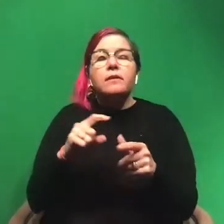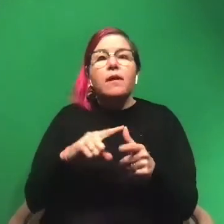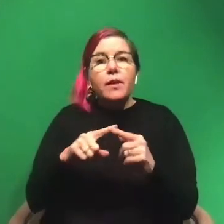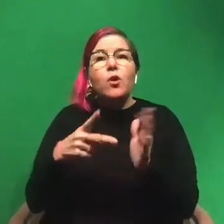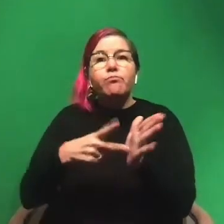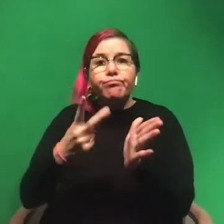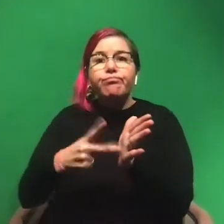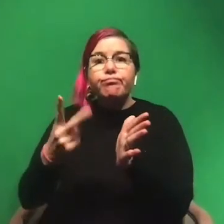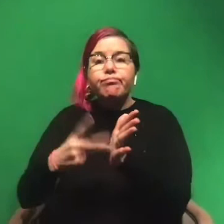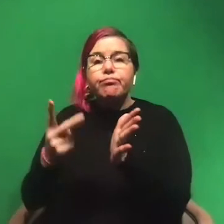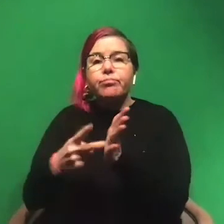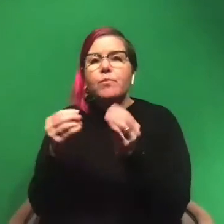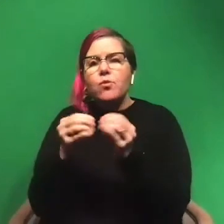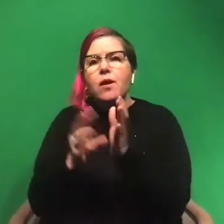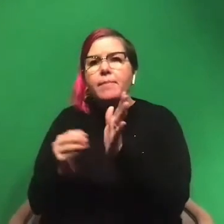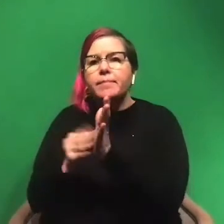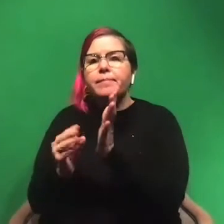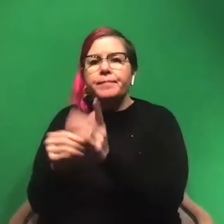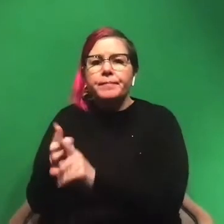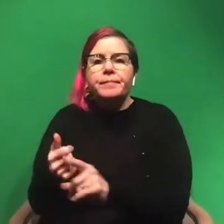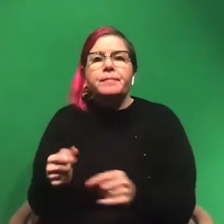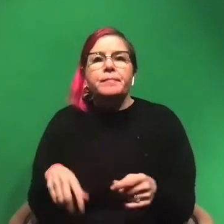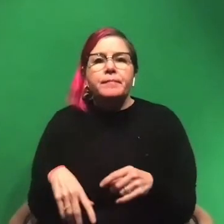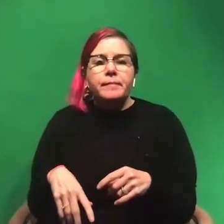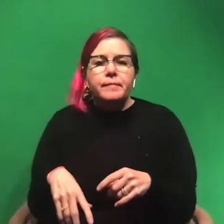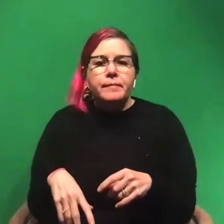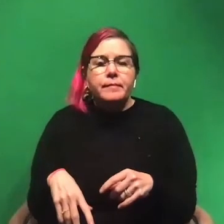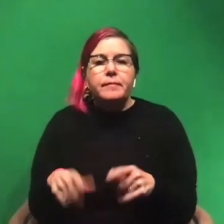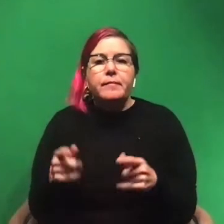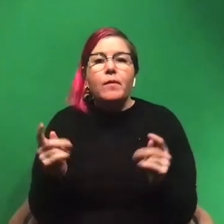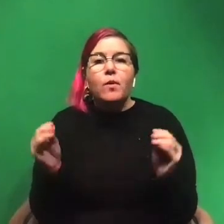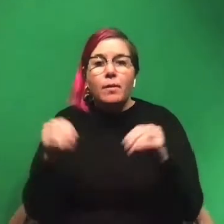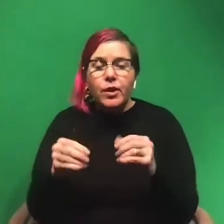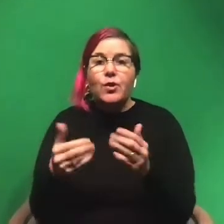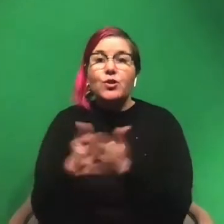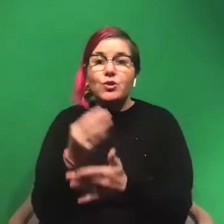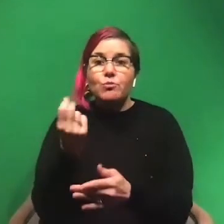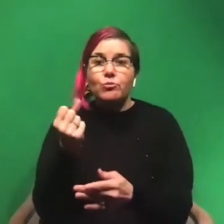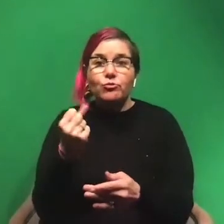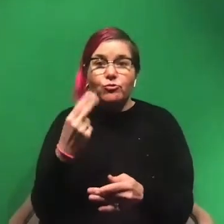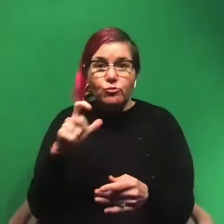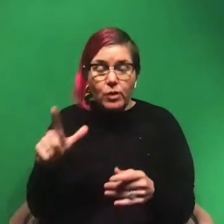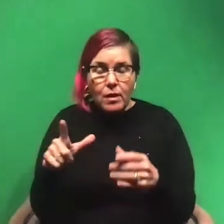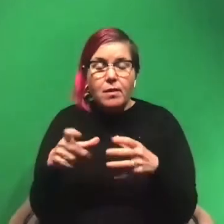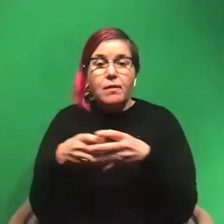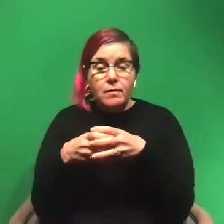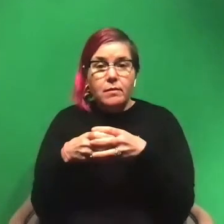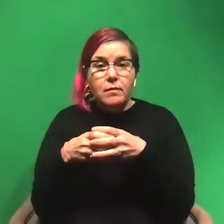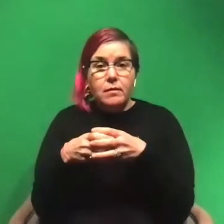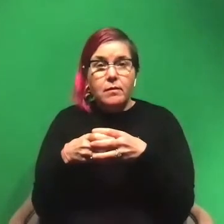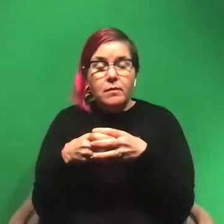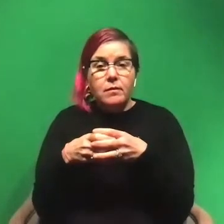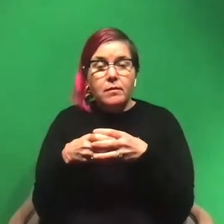genetic material and more copies of itself. All those proteins are going to come together to form a new shell. And during that process, and once you